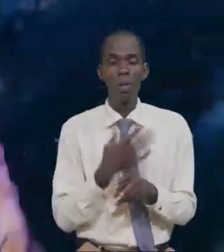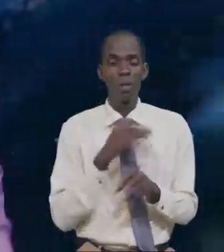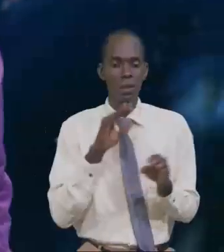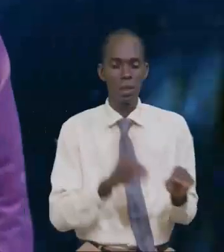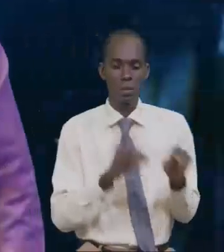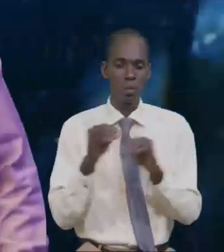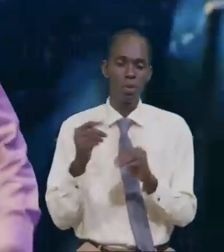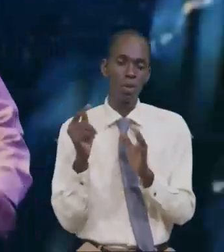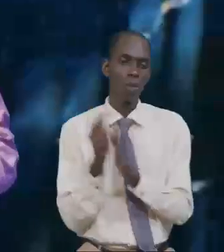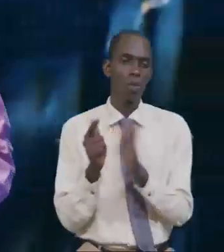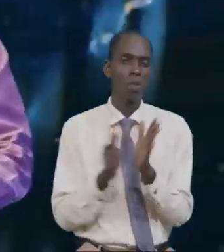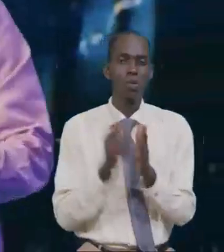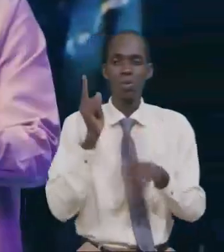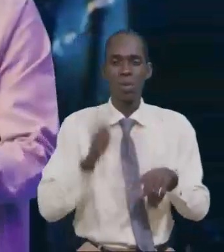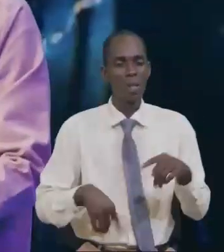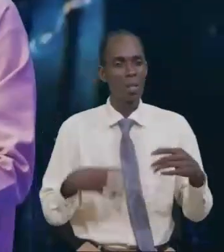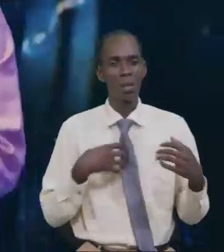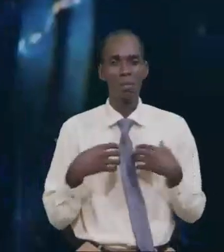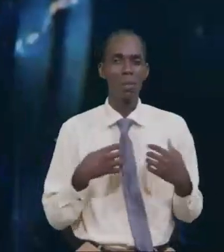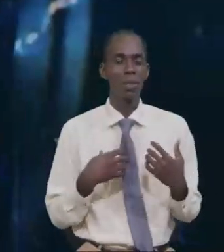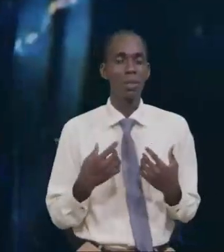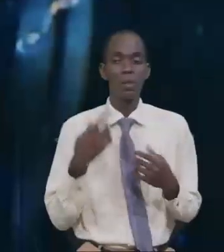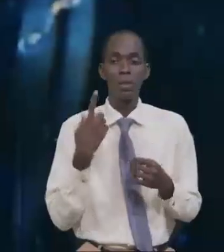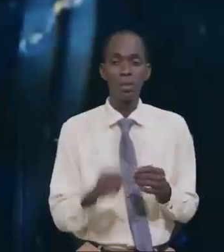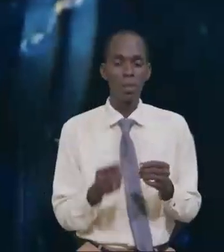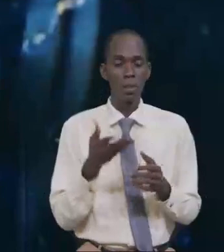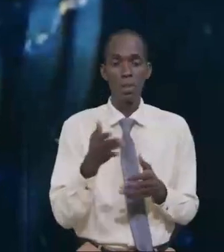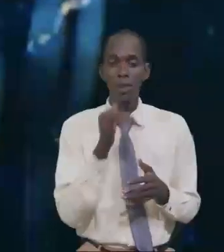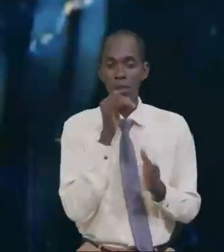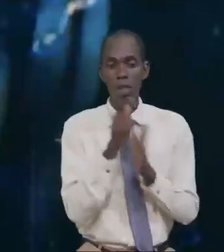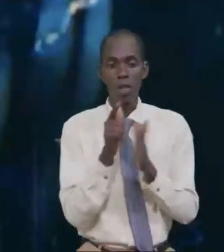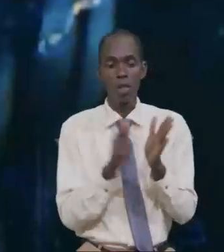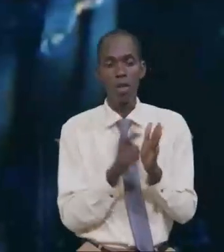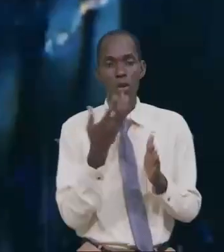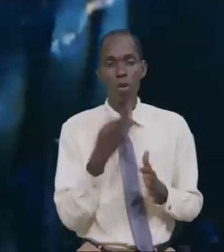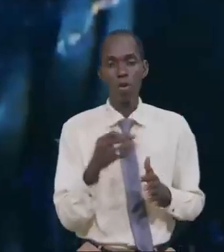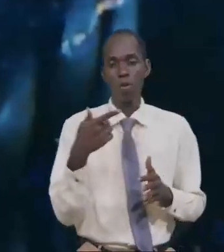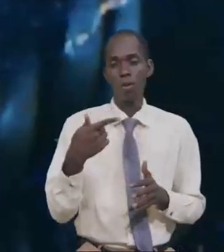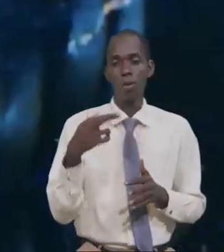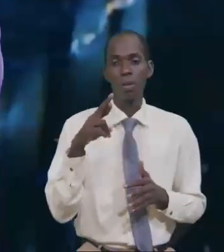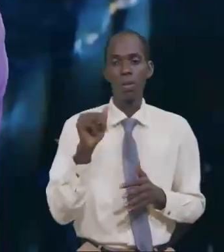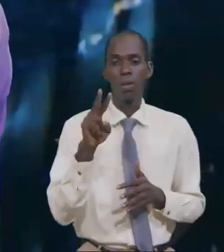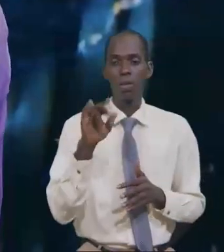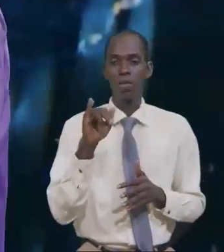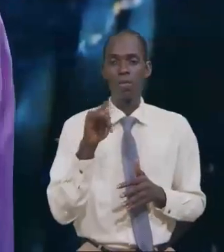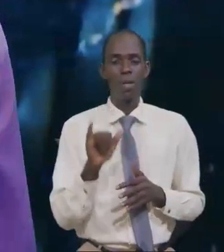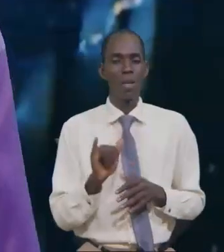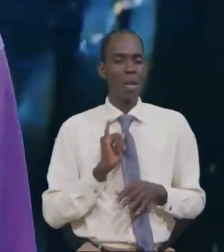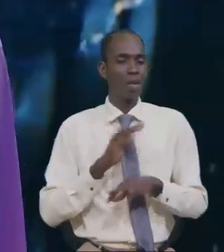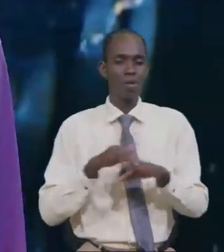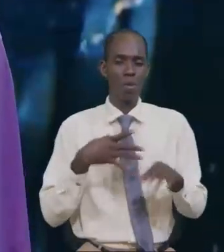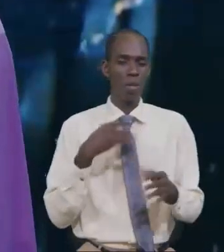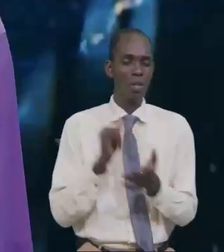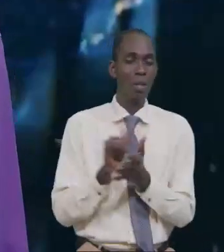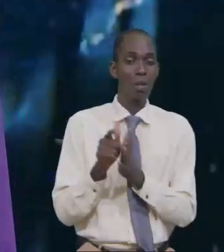like the law of gravity, I'm sorry for you. The law of gravity is there. And the law of gravity